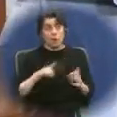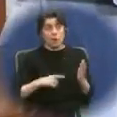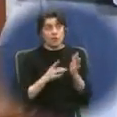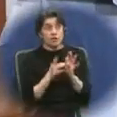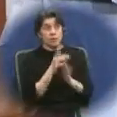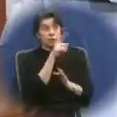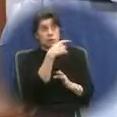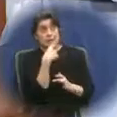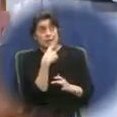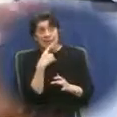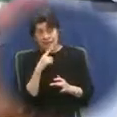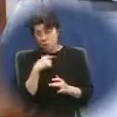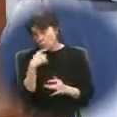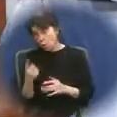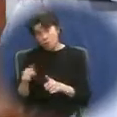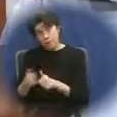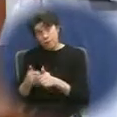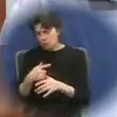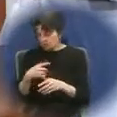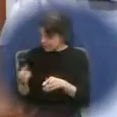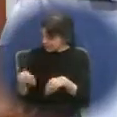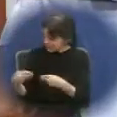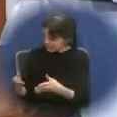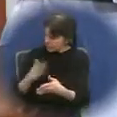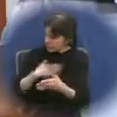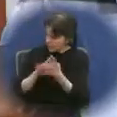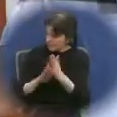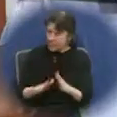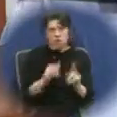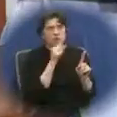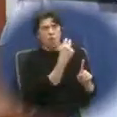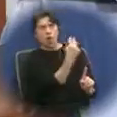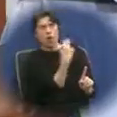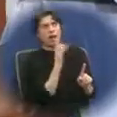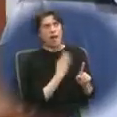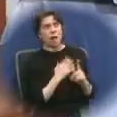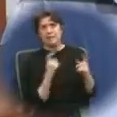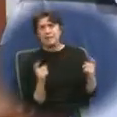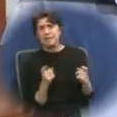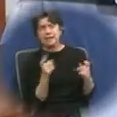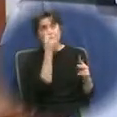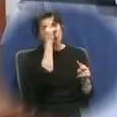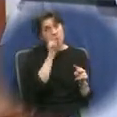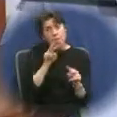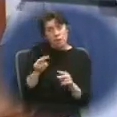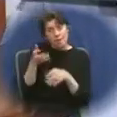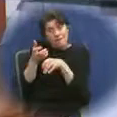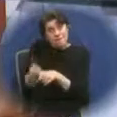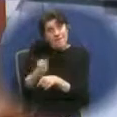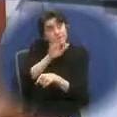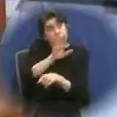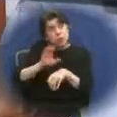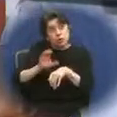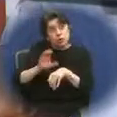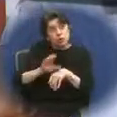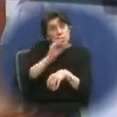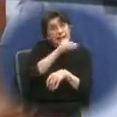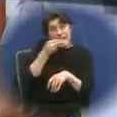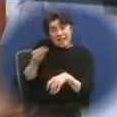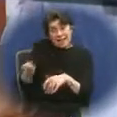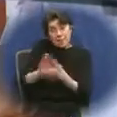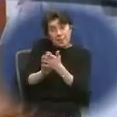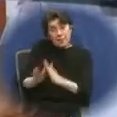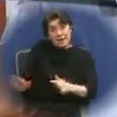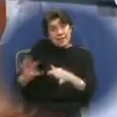your apostles, "Peace I leave you, my peace I give you," look not on our sins, but on the faith of your church, and graciously grant her peace